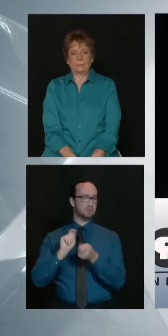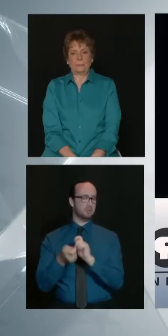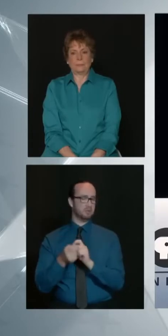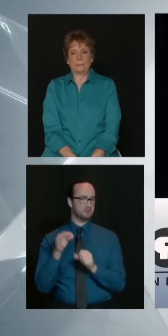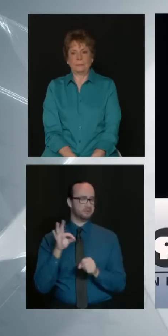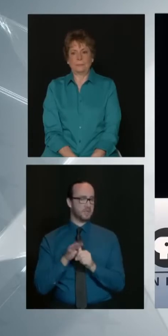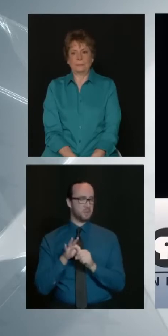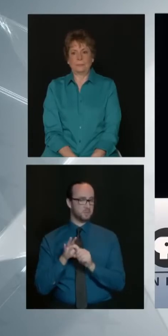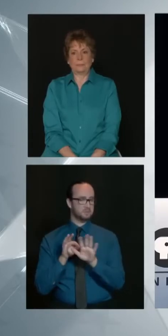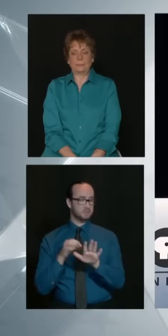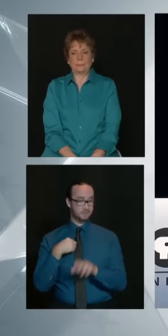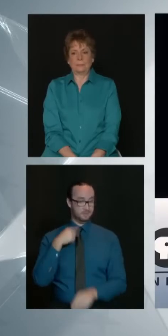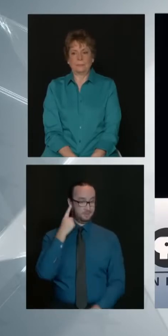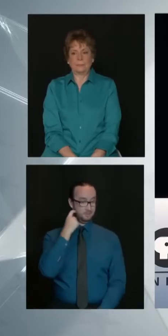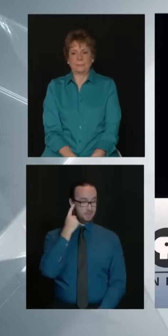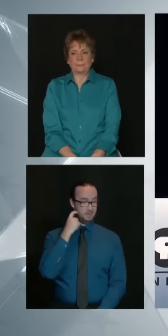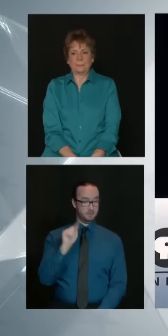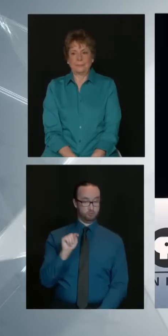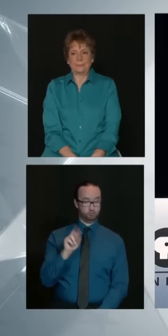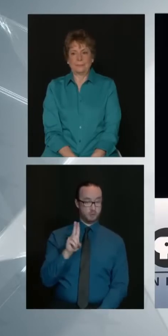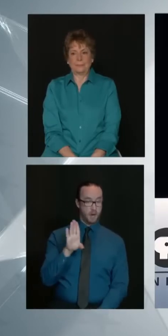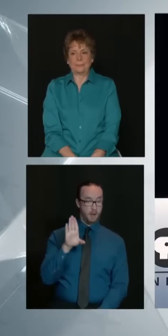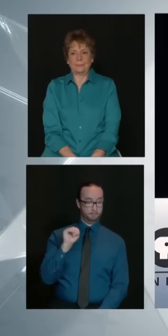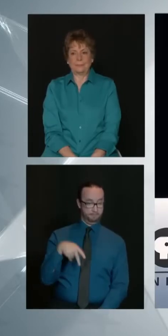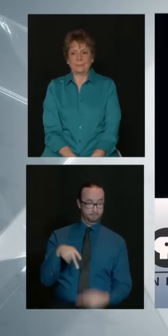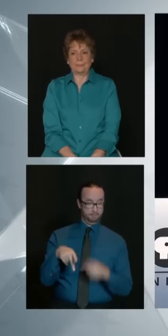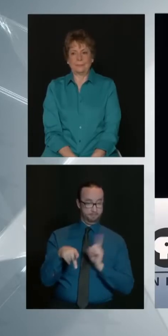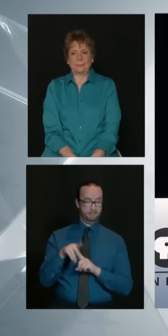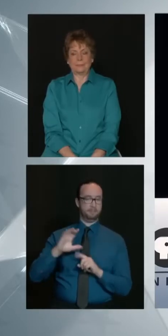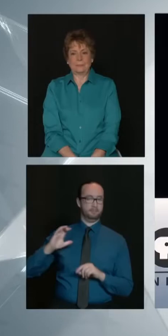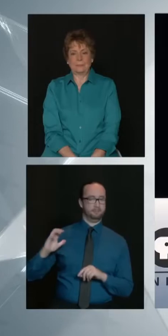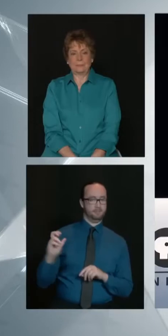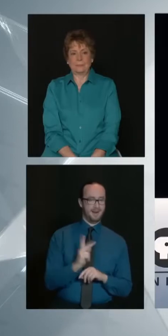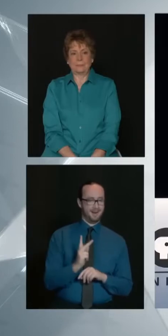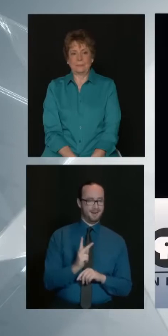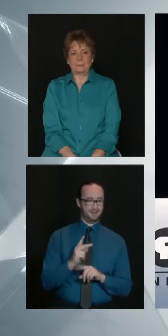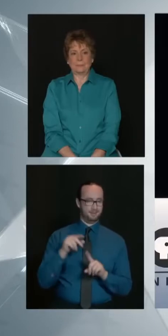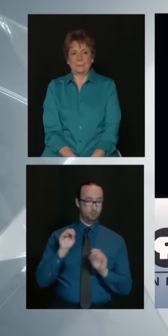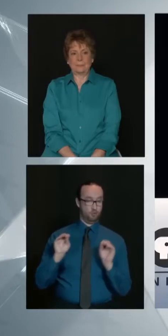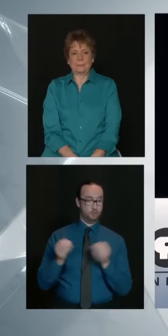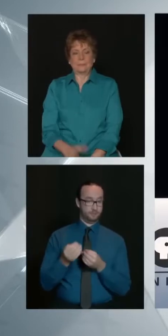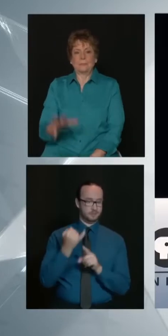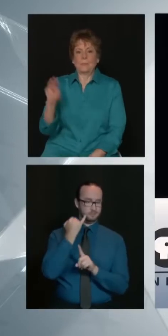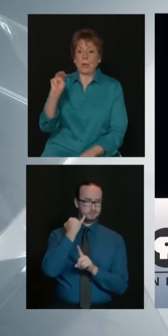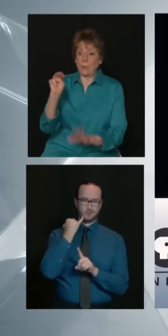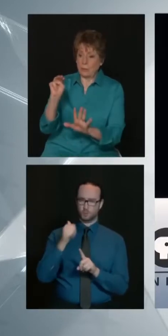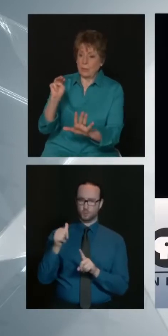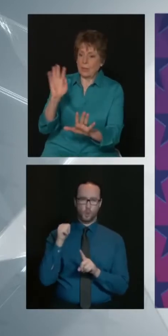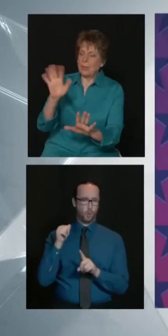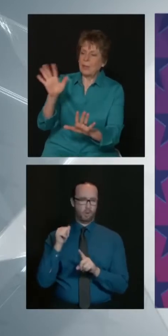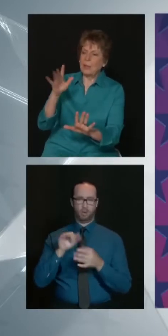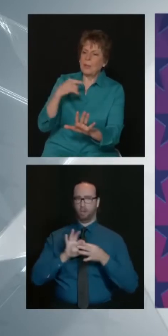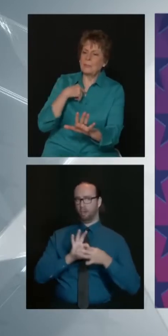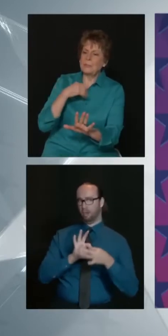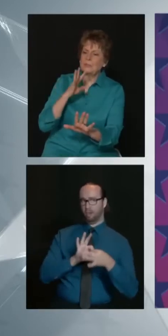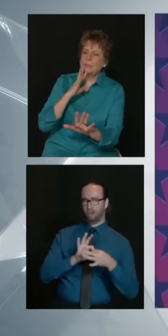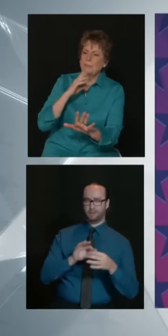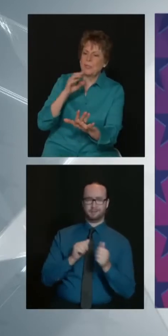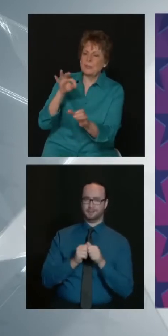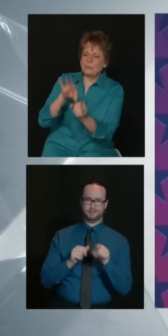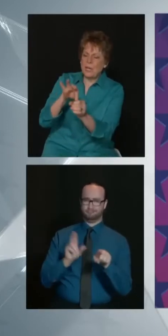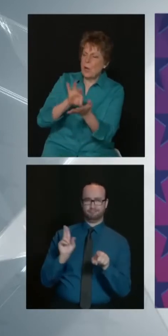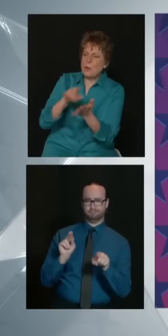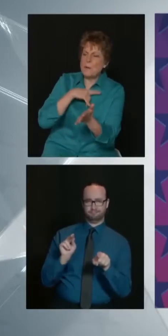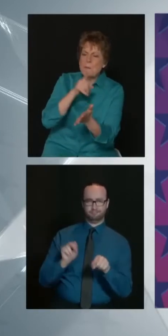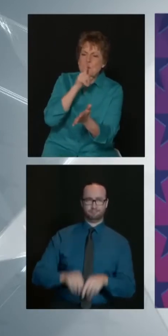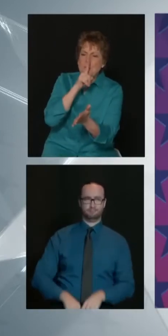and big media and the FBI didn't work together to put the thumb on the scale to get Joe Biden in there. But not vote counting, not election results. Yeah, I haven't seen